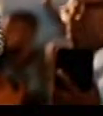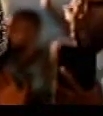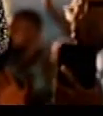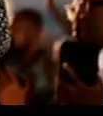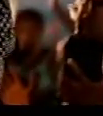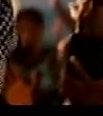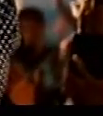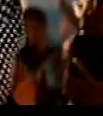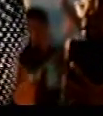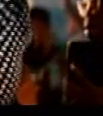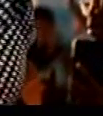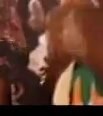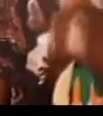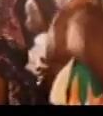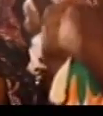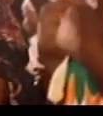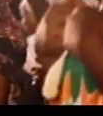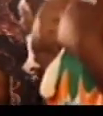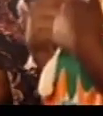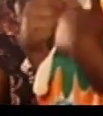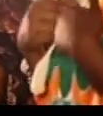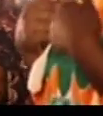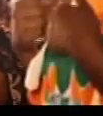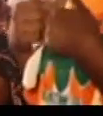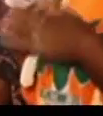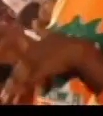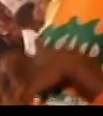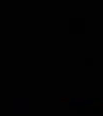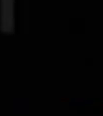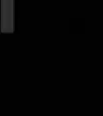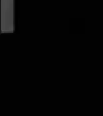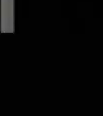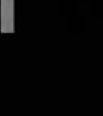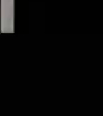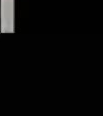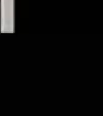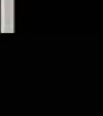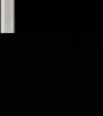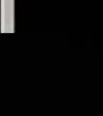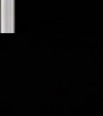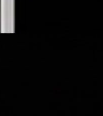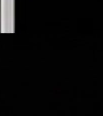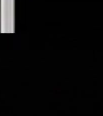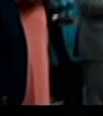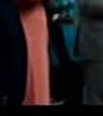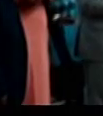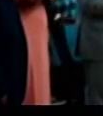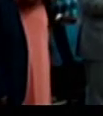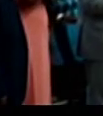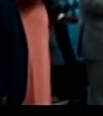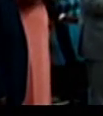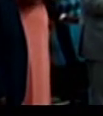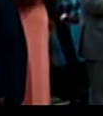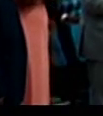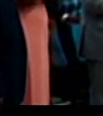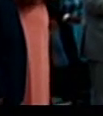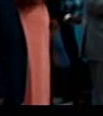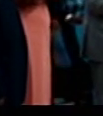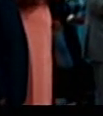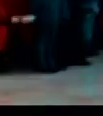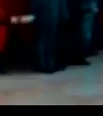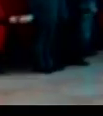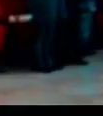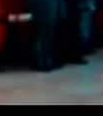Forgiveness, I have the freedom, I have the fullness by faith in